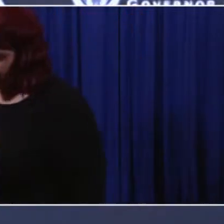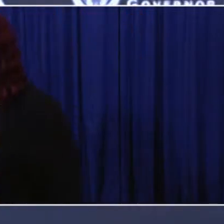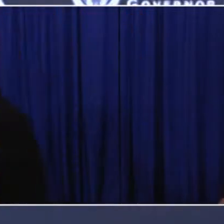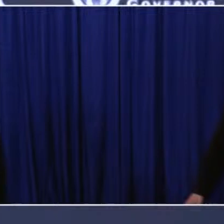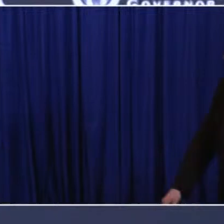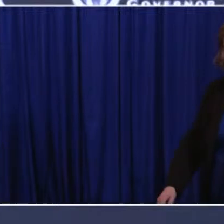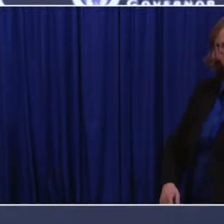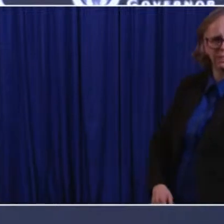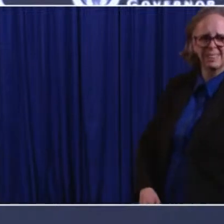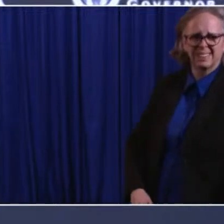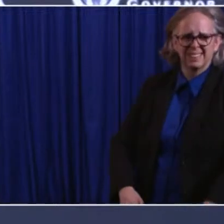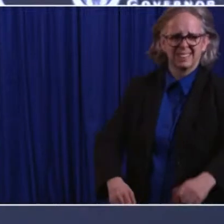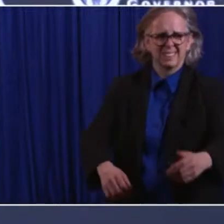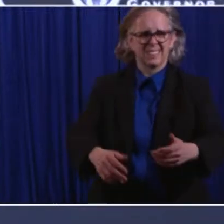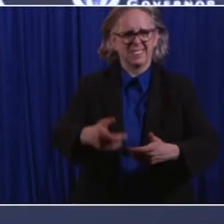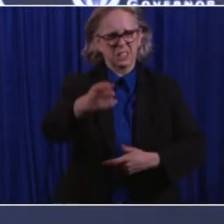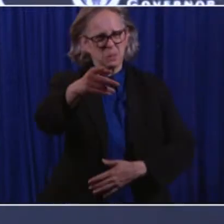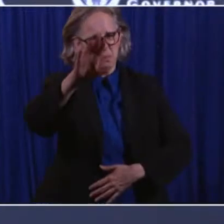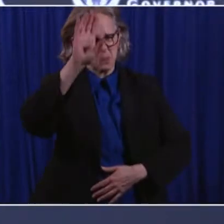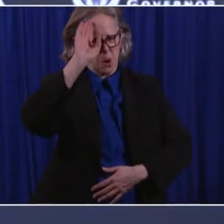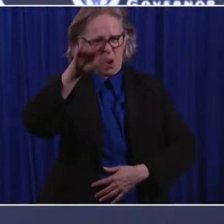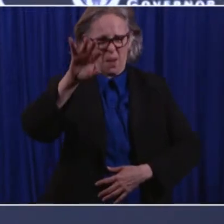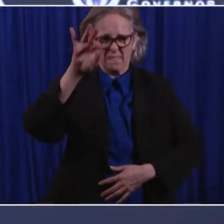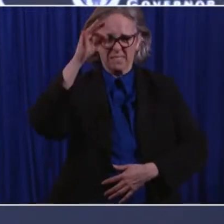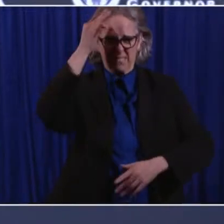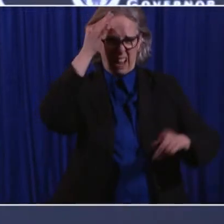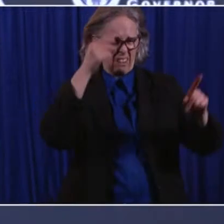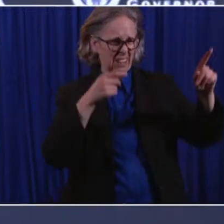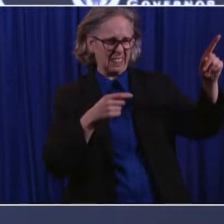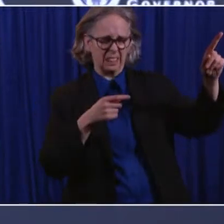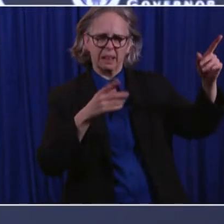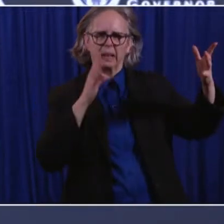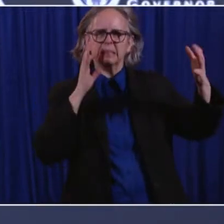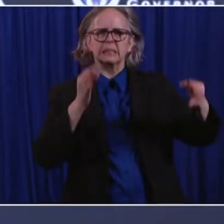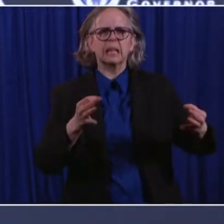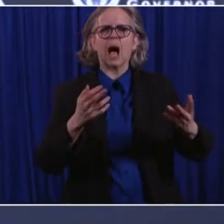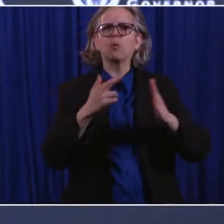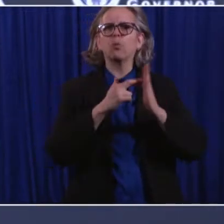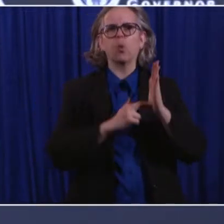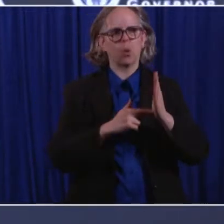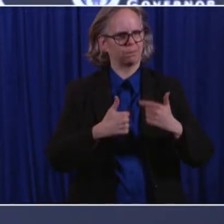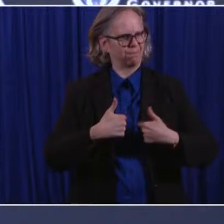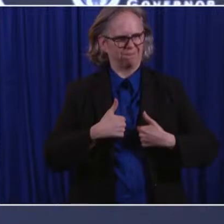basically visitation at nursing homes.